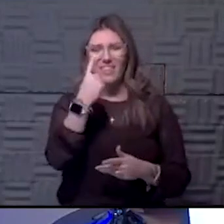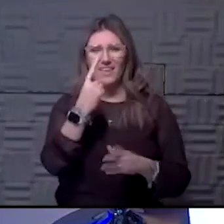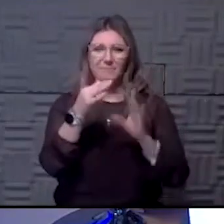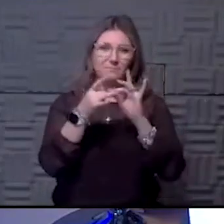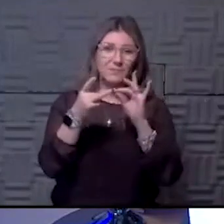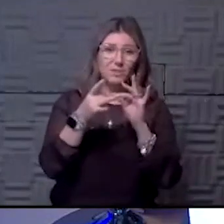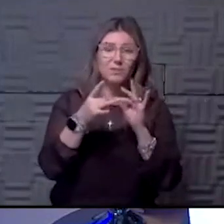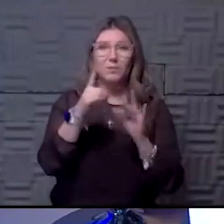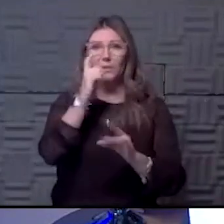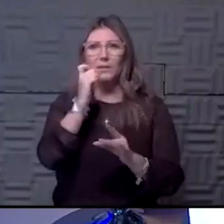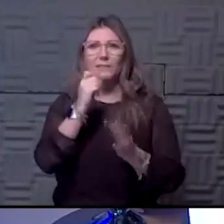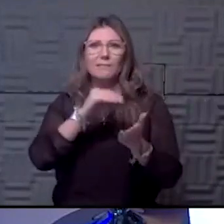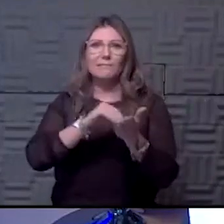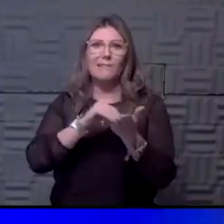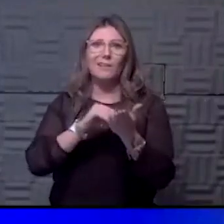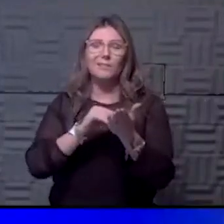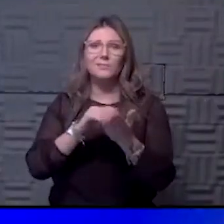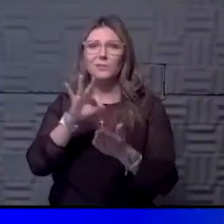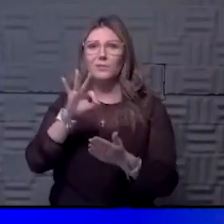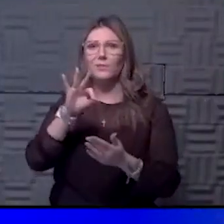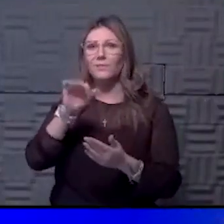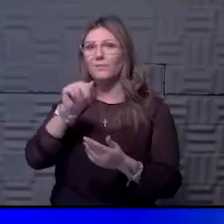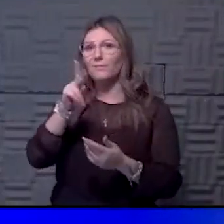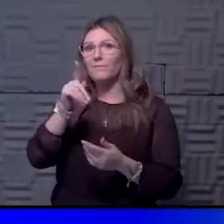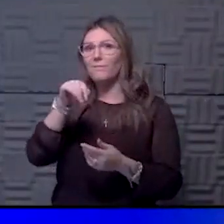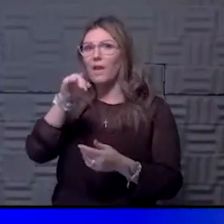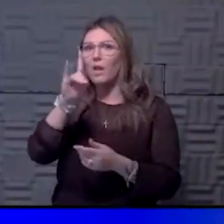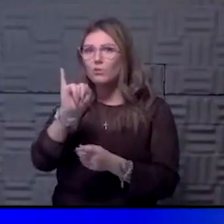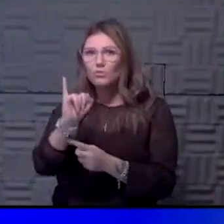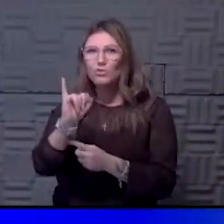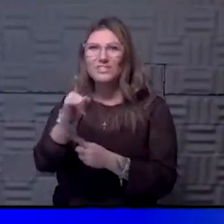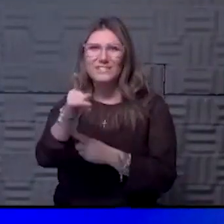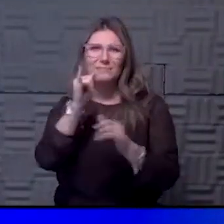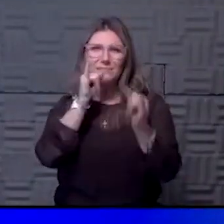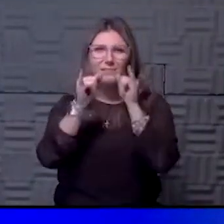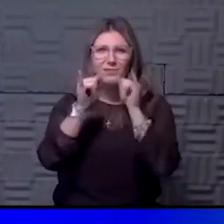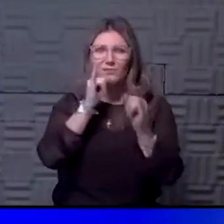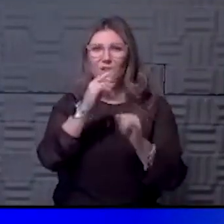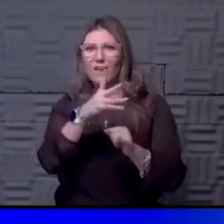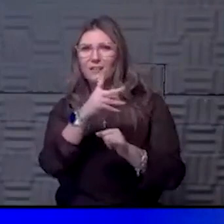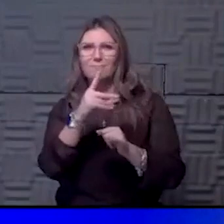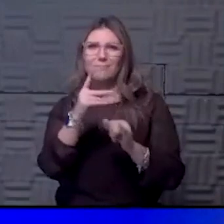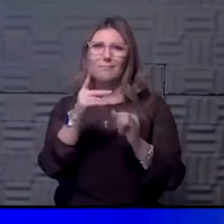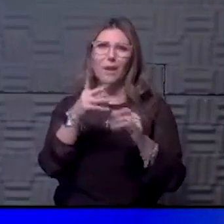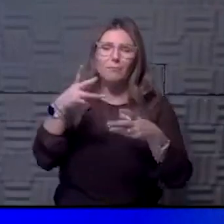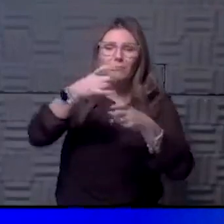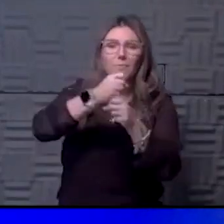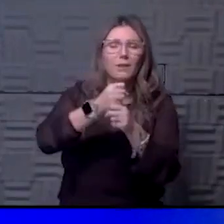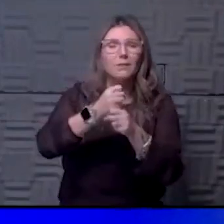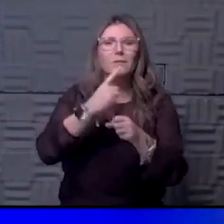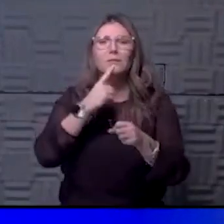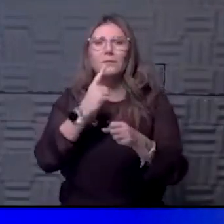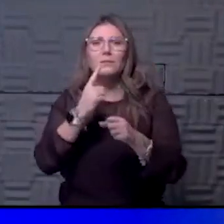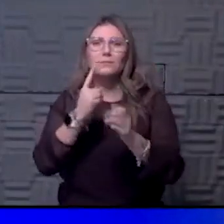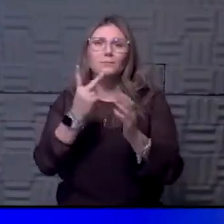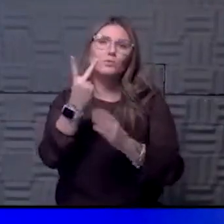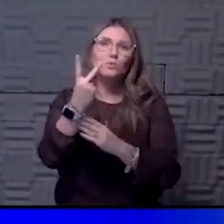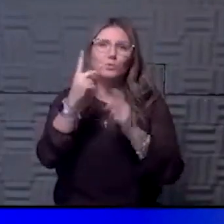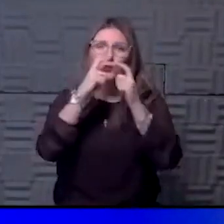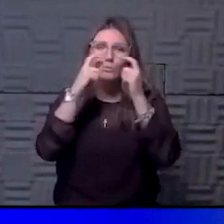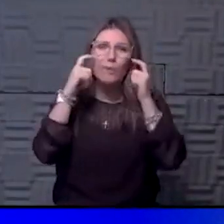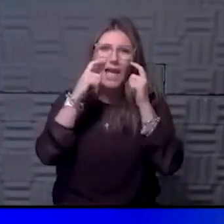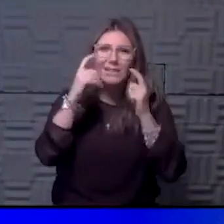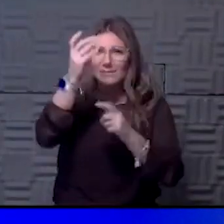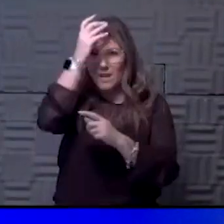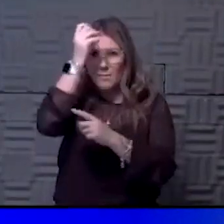because Dr. Fauci was interviewed, and he said, and to paraphrase what he said about wearing two masks, he said it makes common sense. And I mean, what